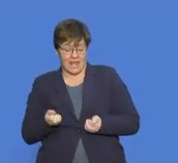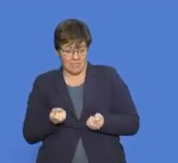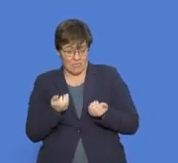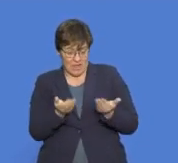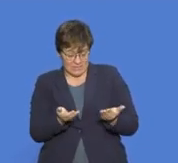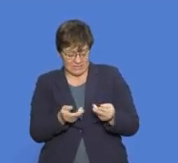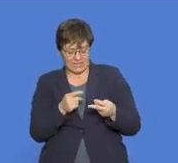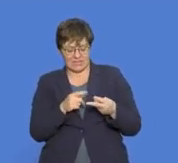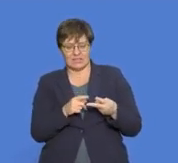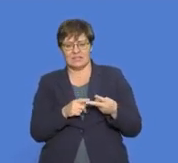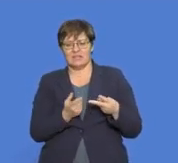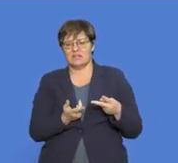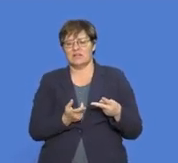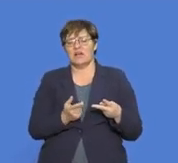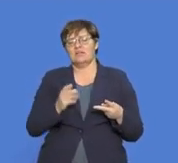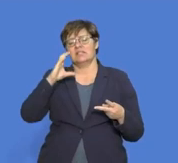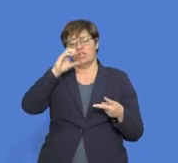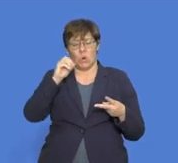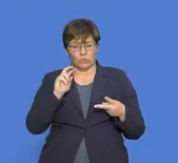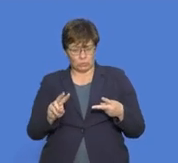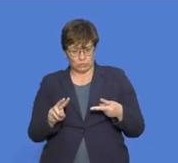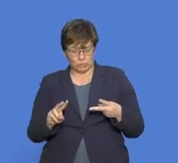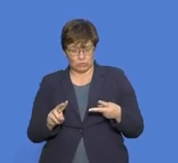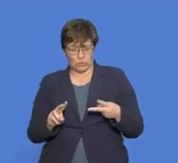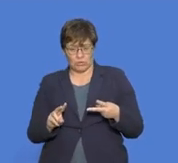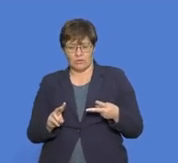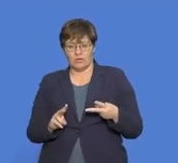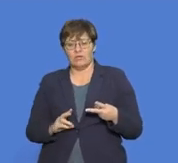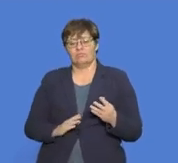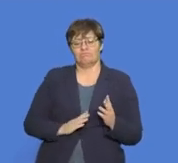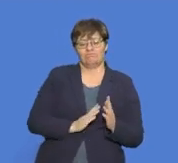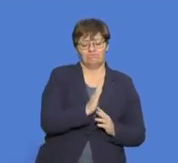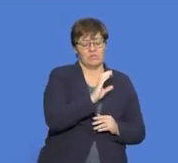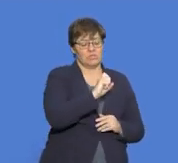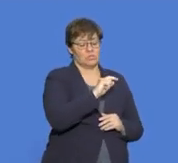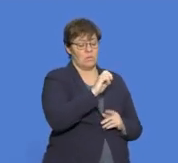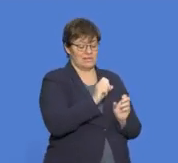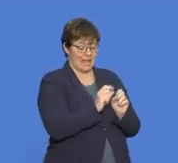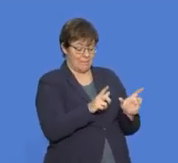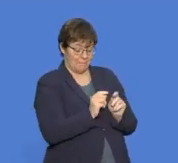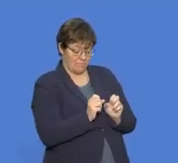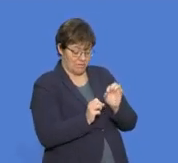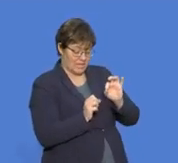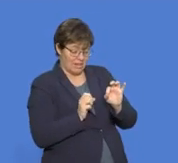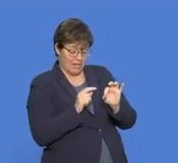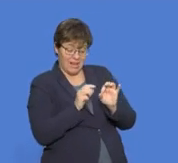namely carbon dioxide, moving in through the stomata.